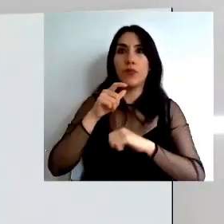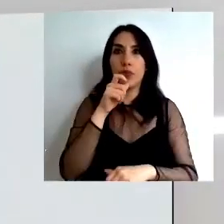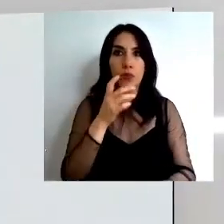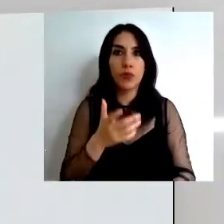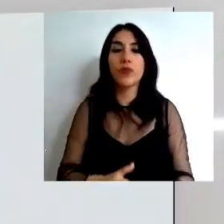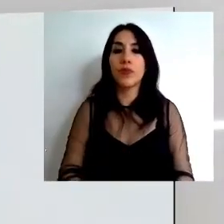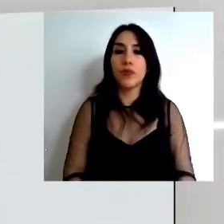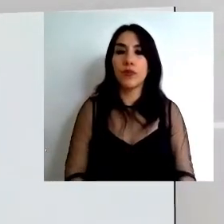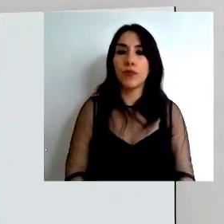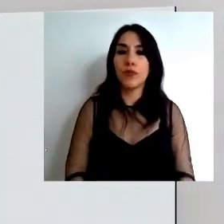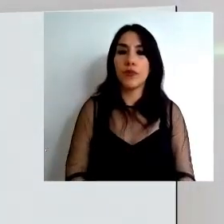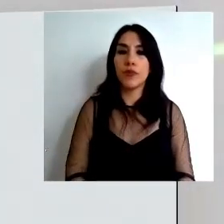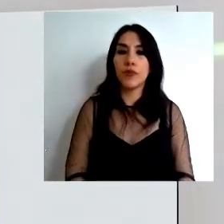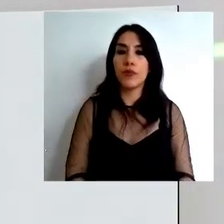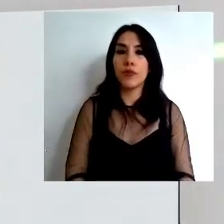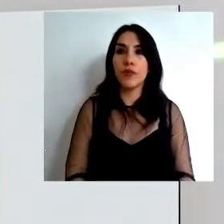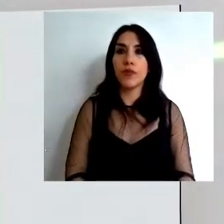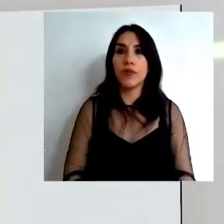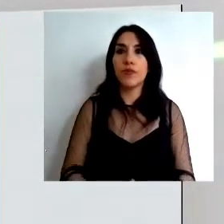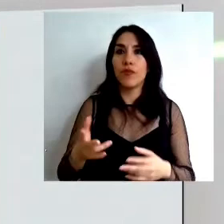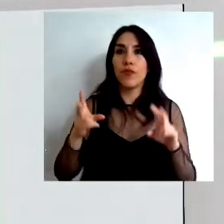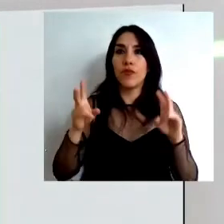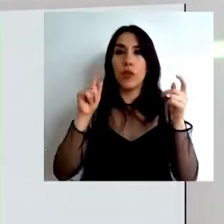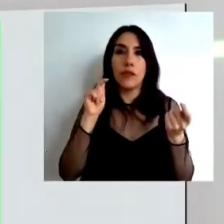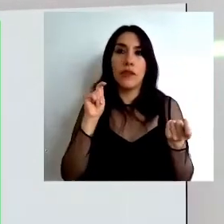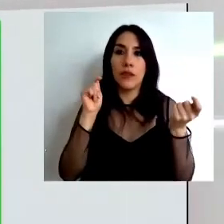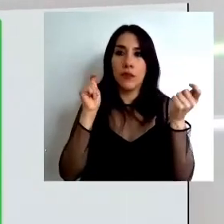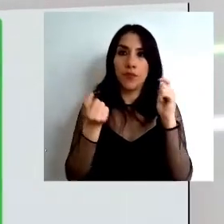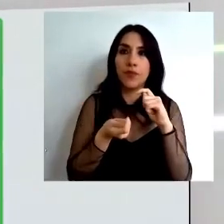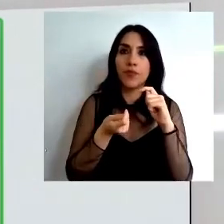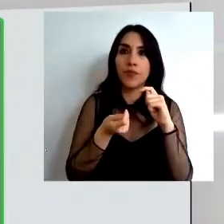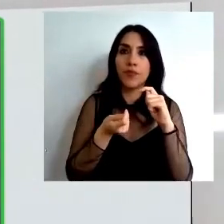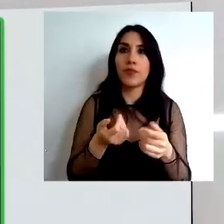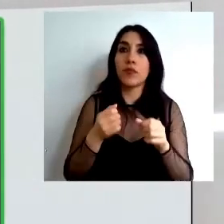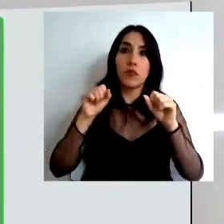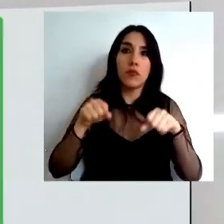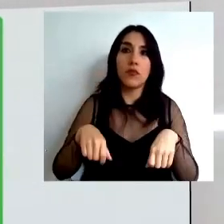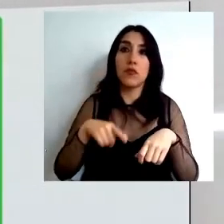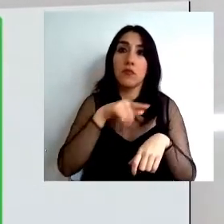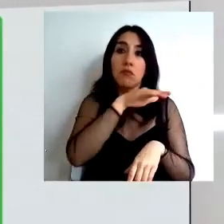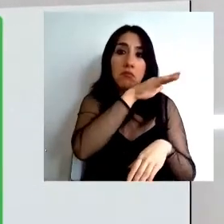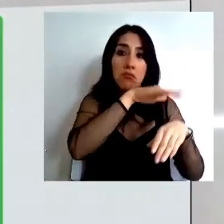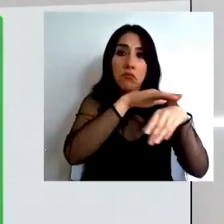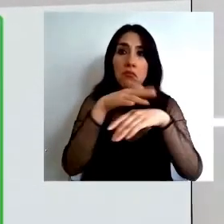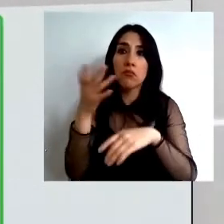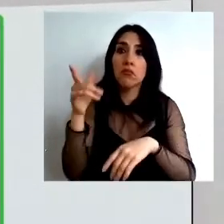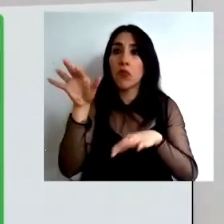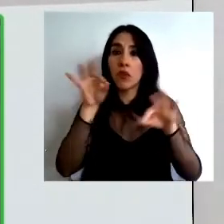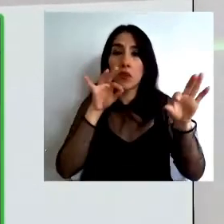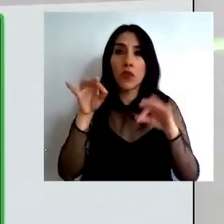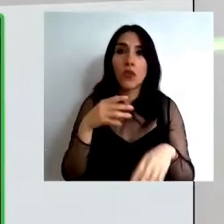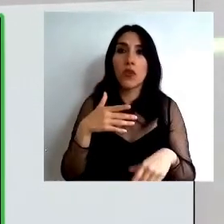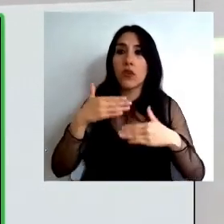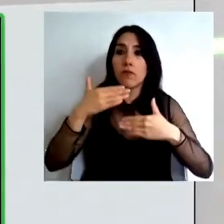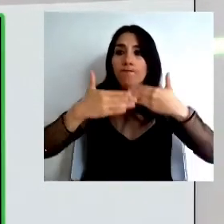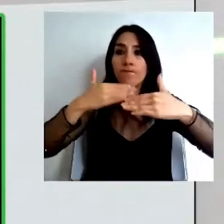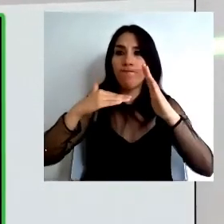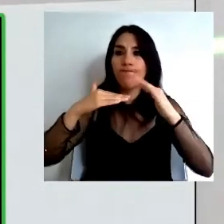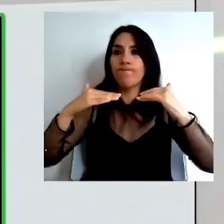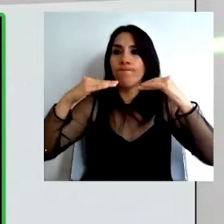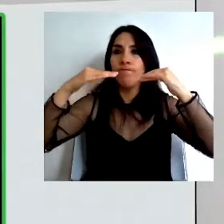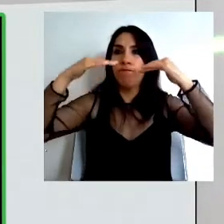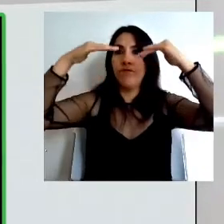really start scaling or replicating, there's often a lot that still needs to happen in terms of documenting